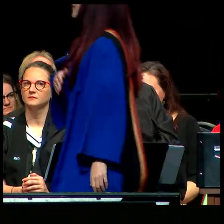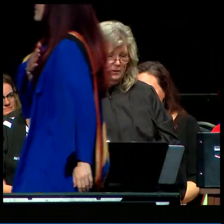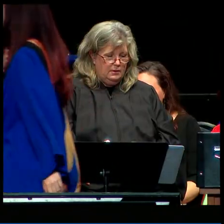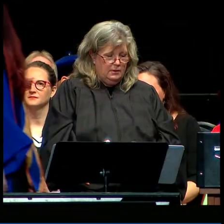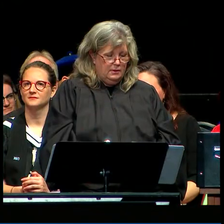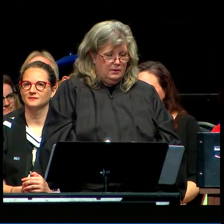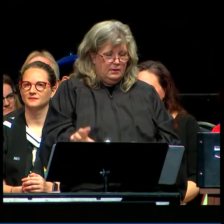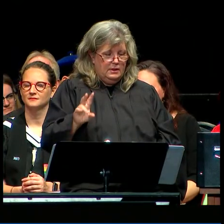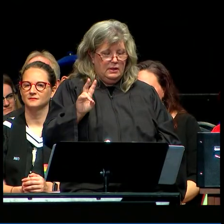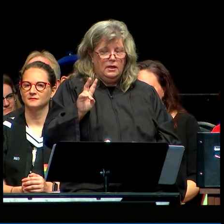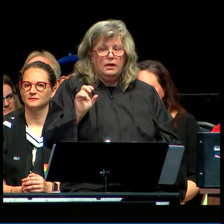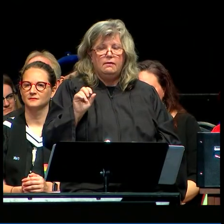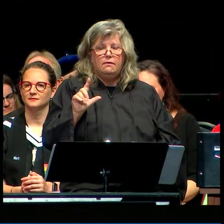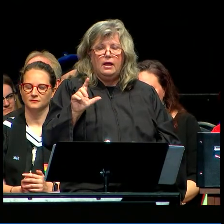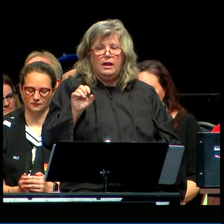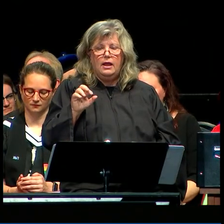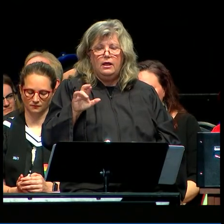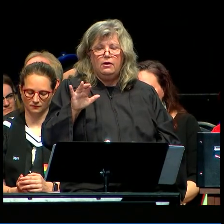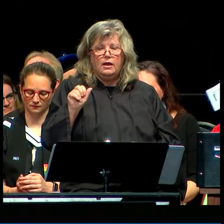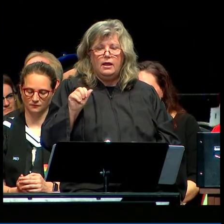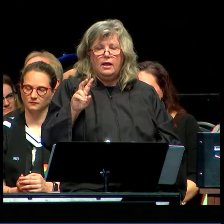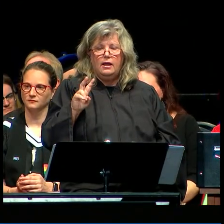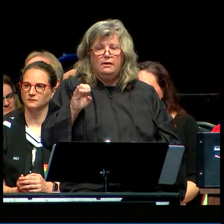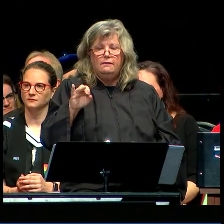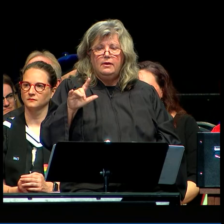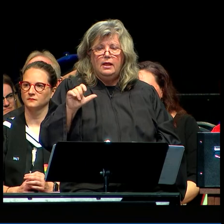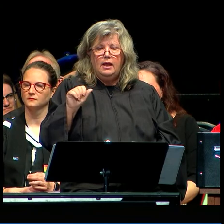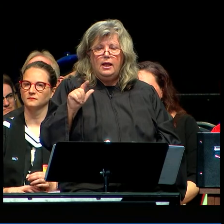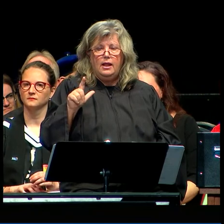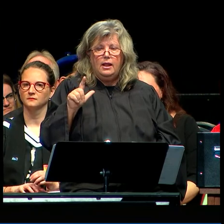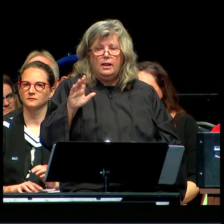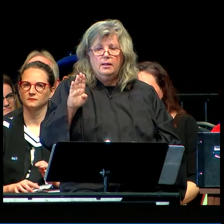Valeria Villalba, with distinction.